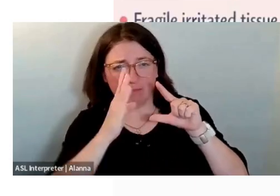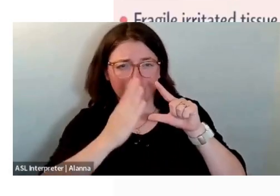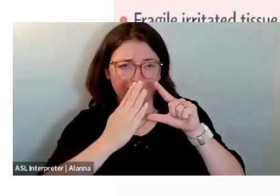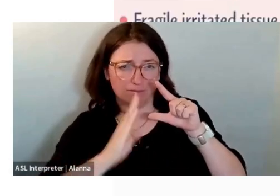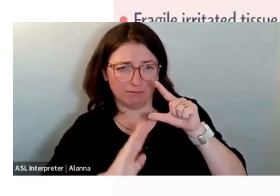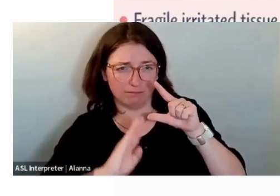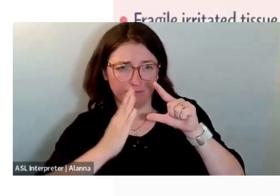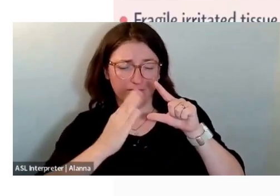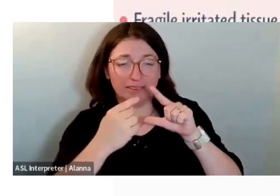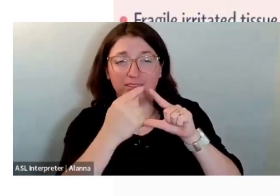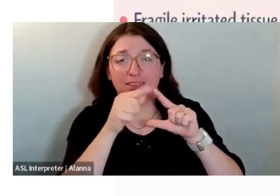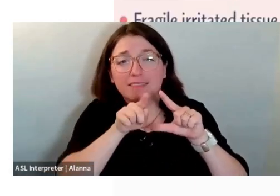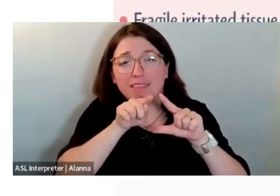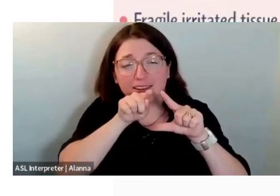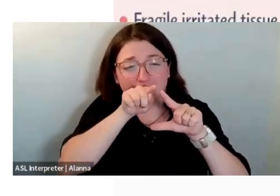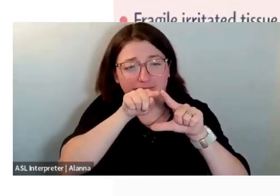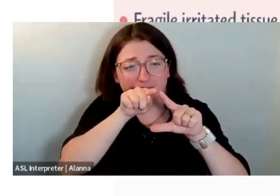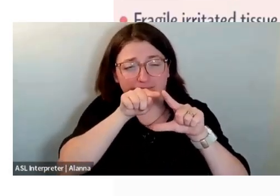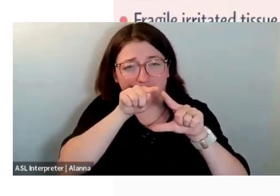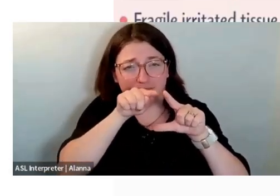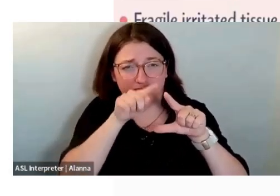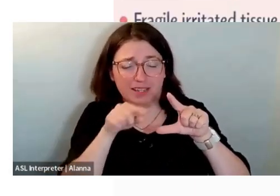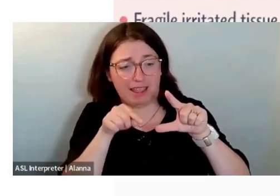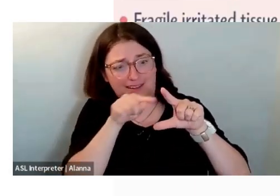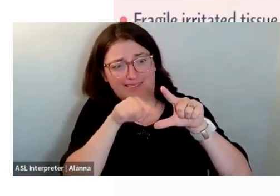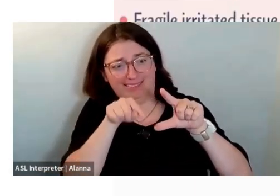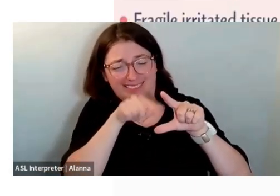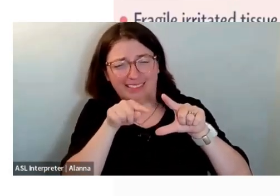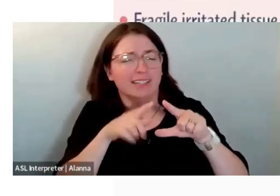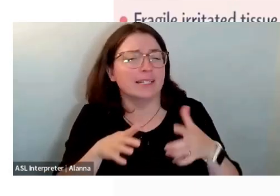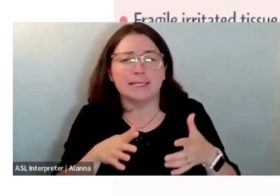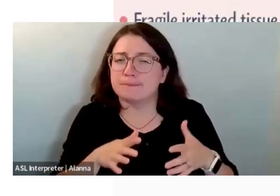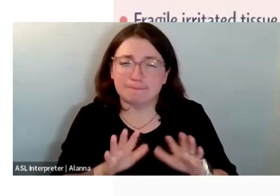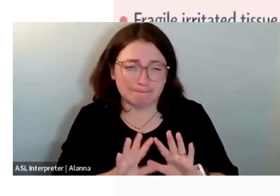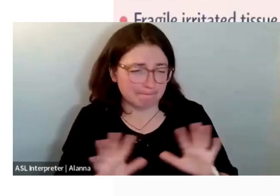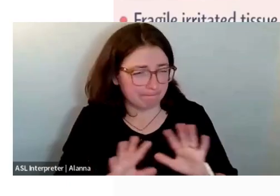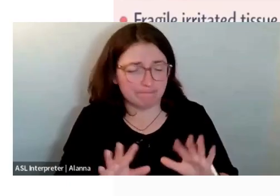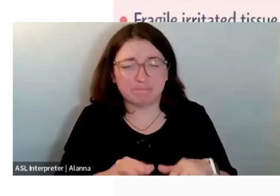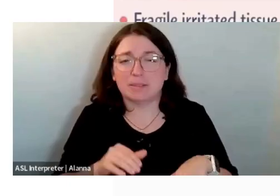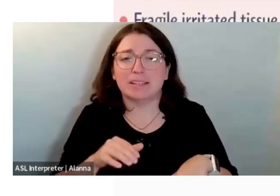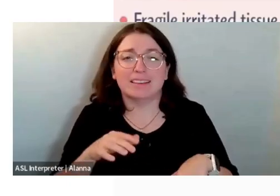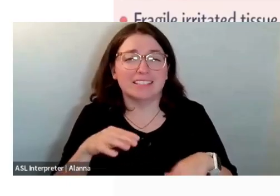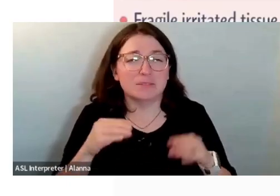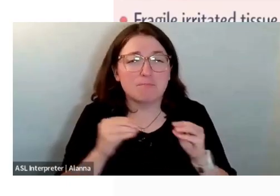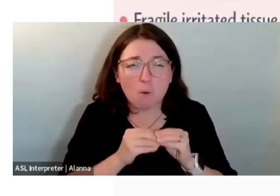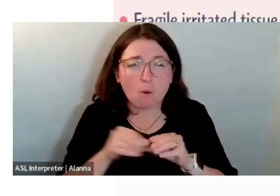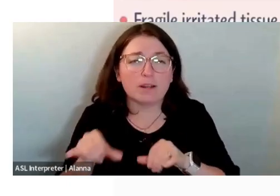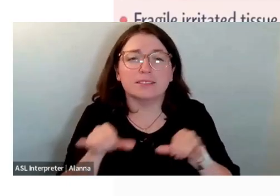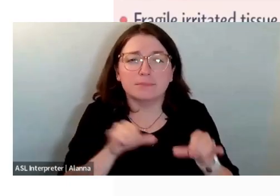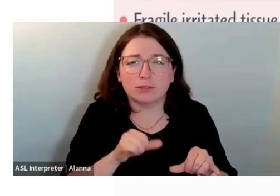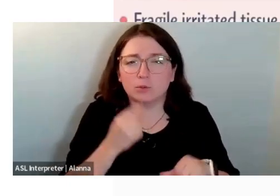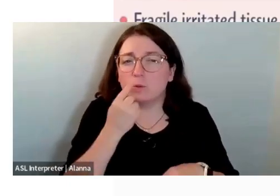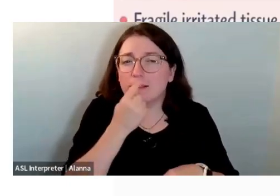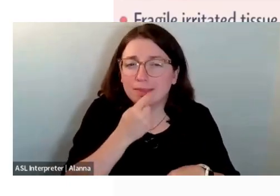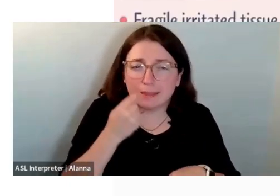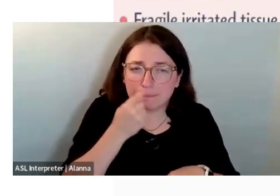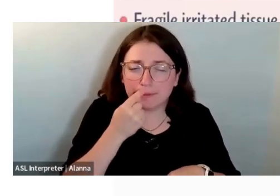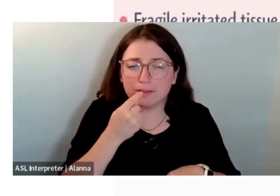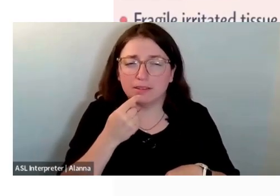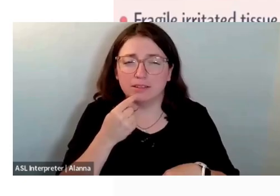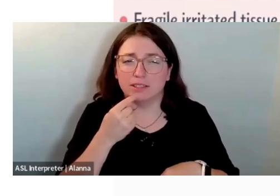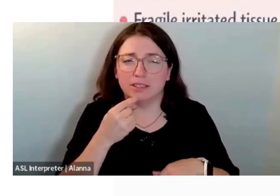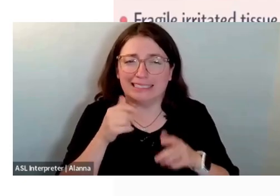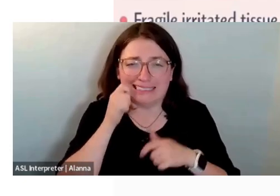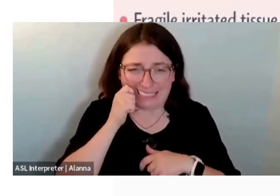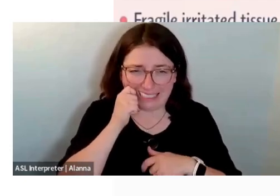head, this skin is much more like lip and mouth skin. And this skin does not have sweat glands